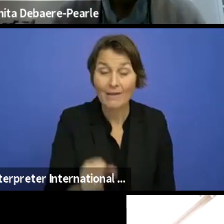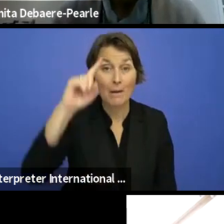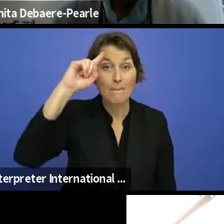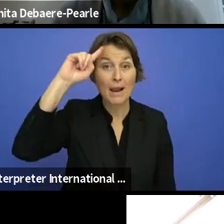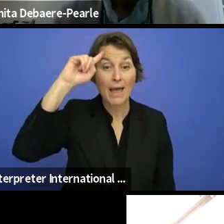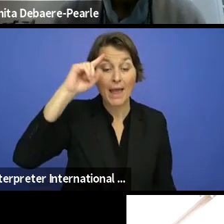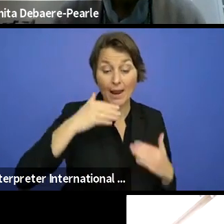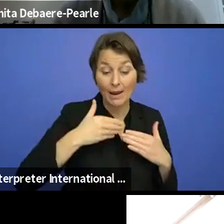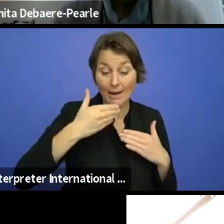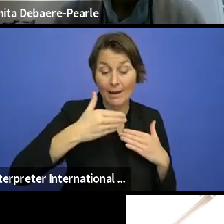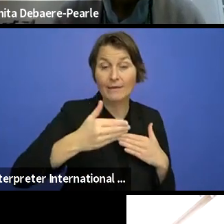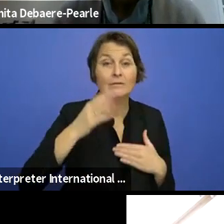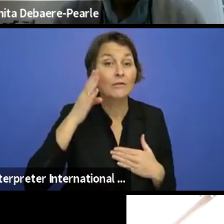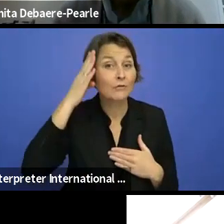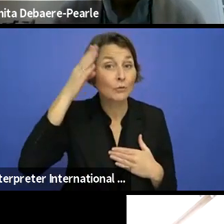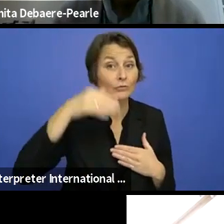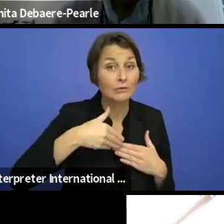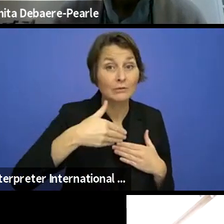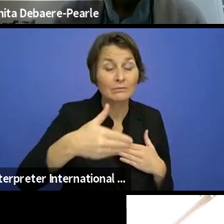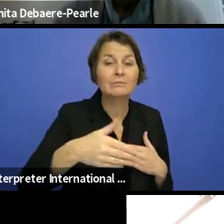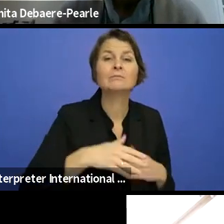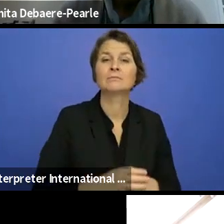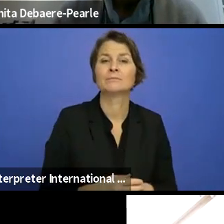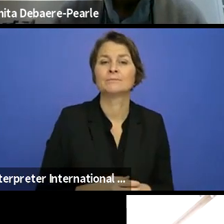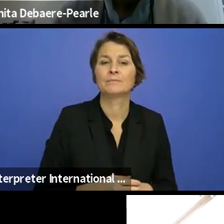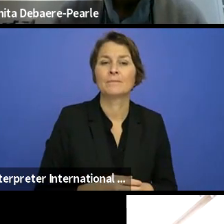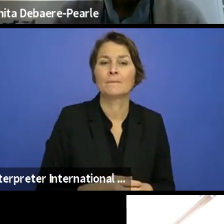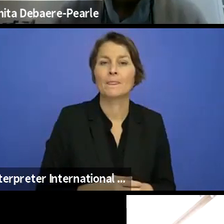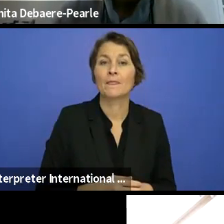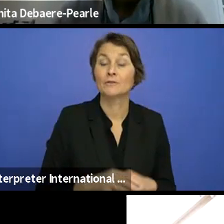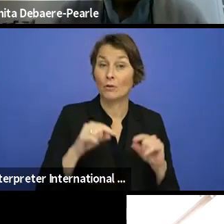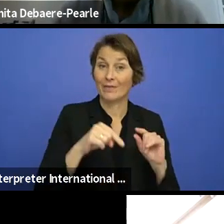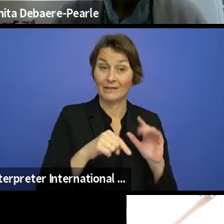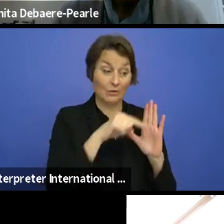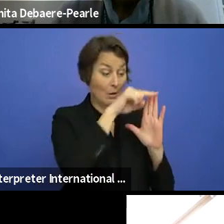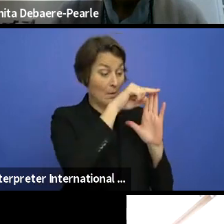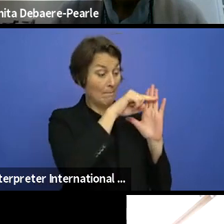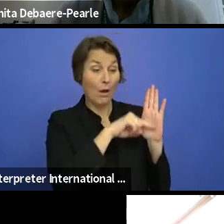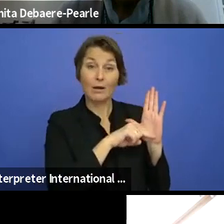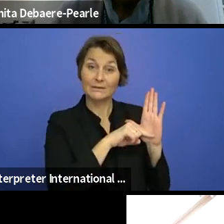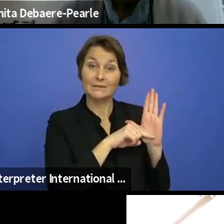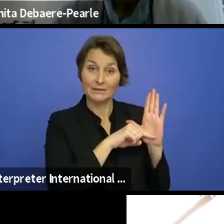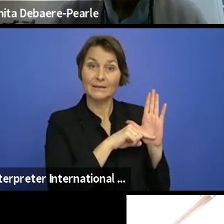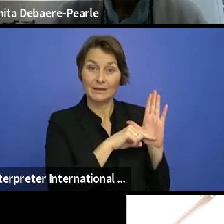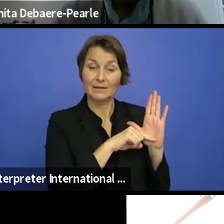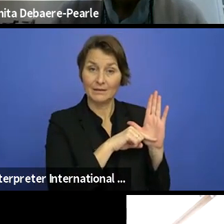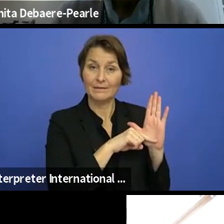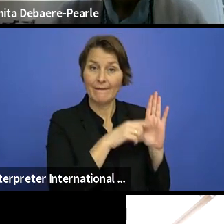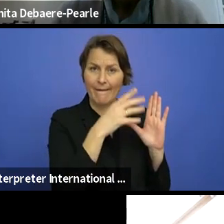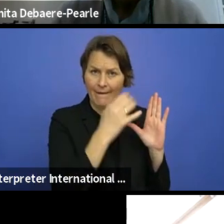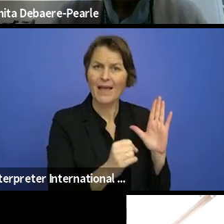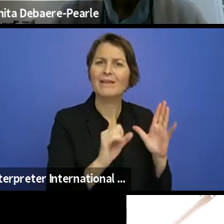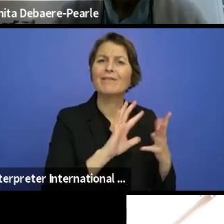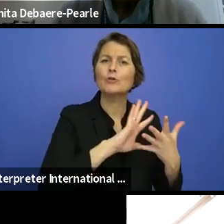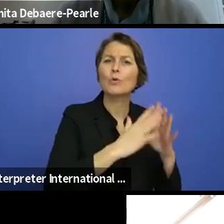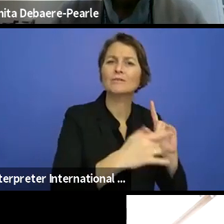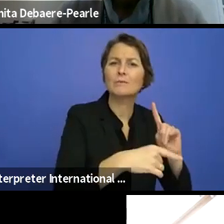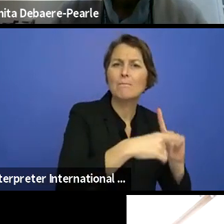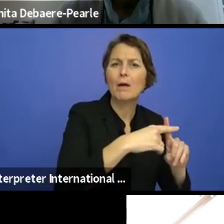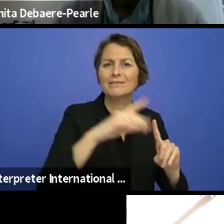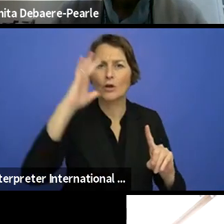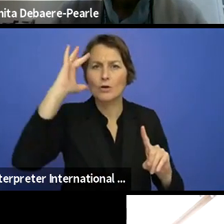foreseeable future to expand the policy that has just been applied on Creative Europe and Erasmus Plus to other